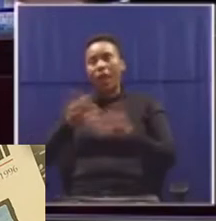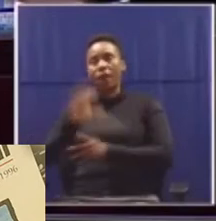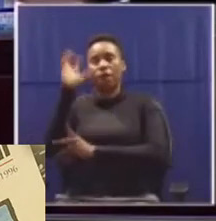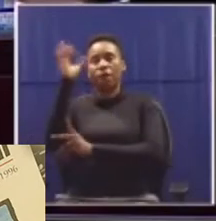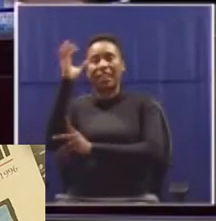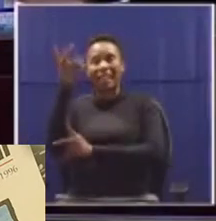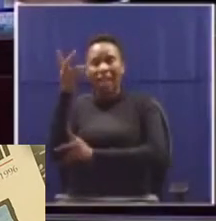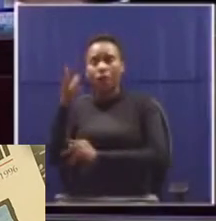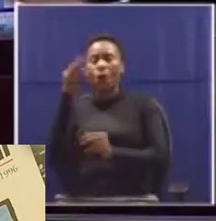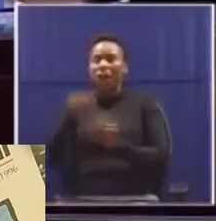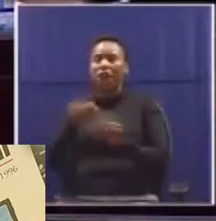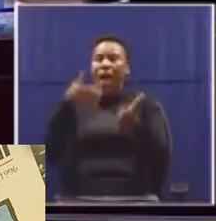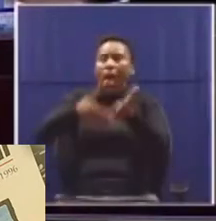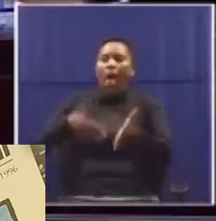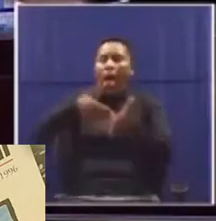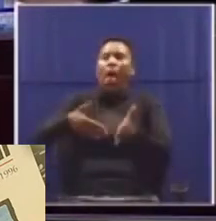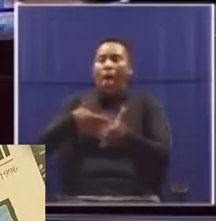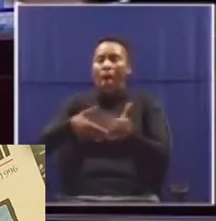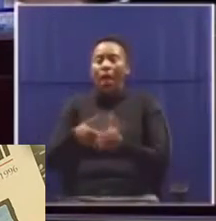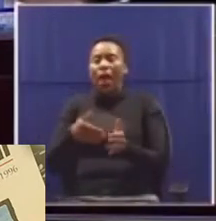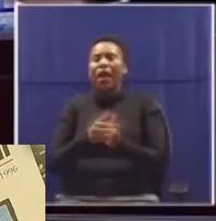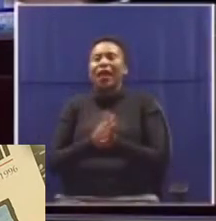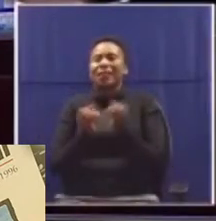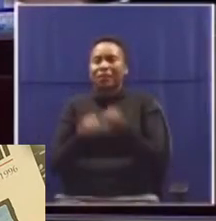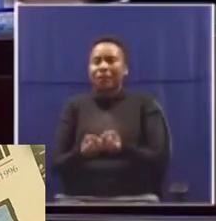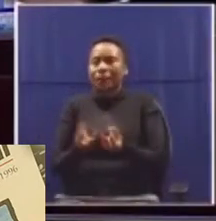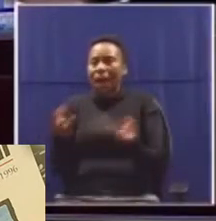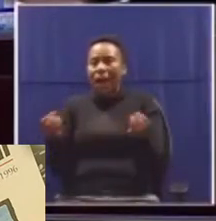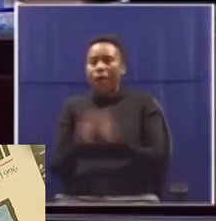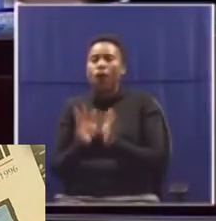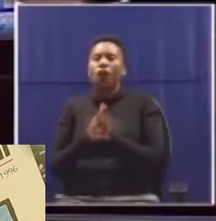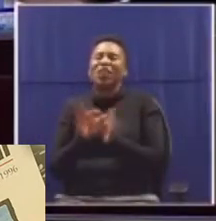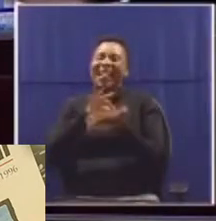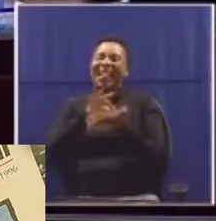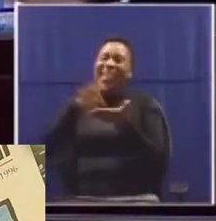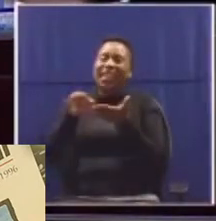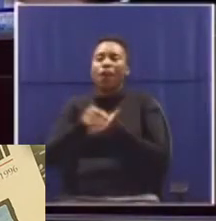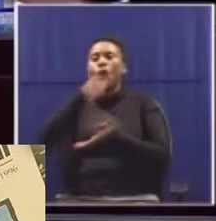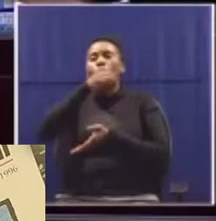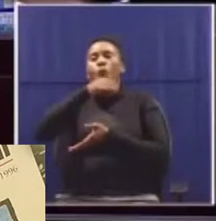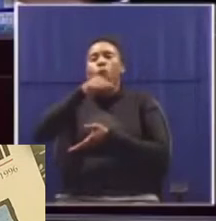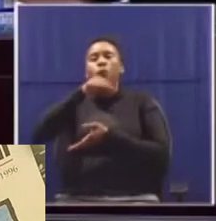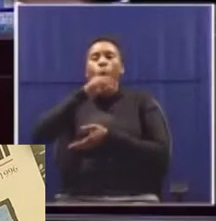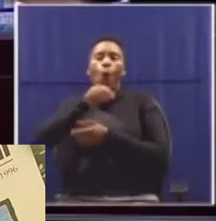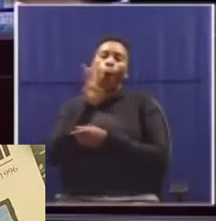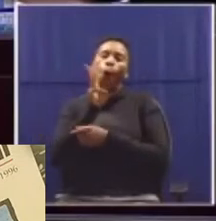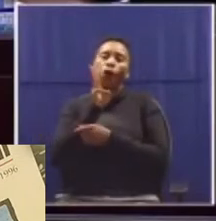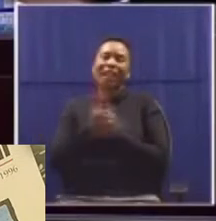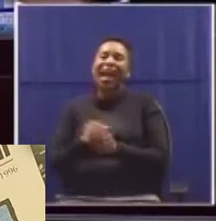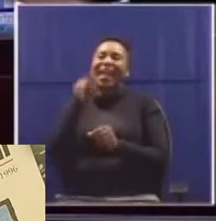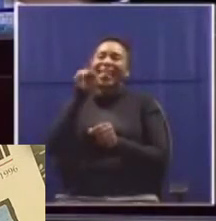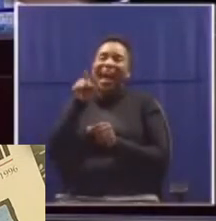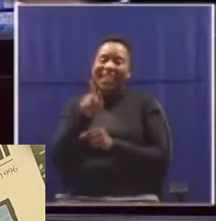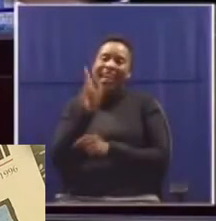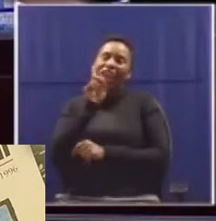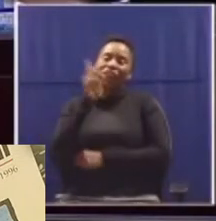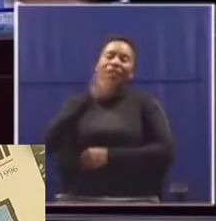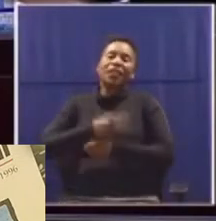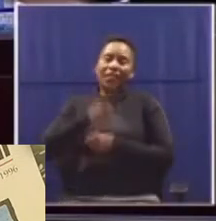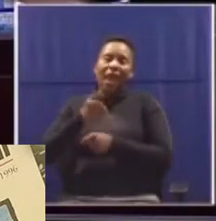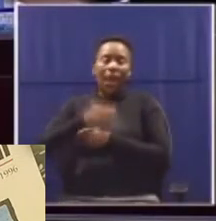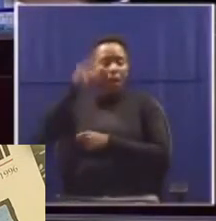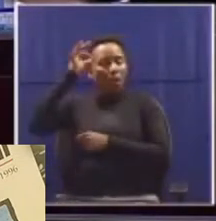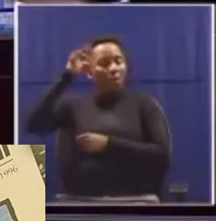uninterrupted Supply to clean and drinkable water has been an everyday pipe dream